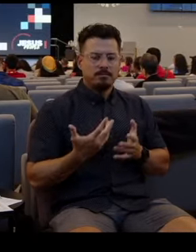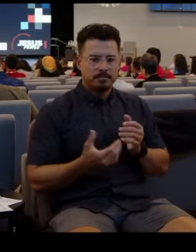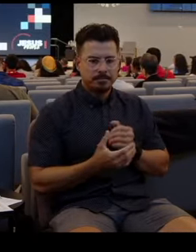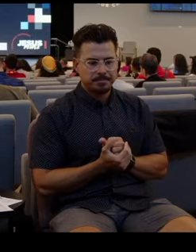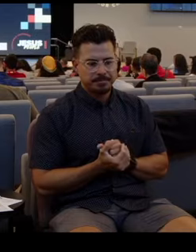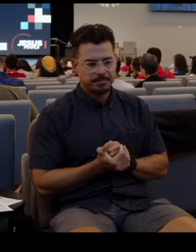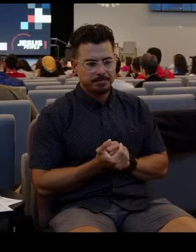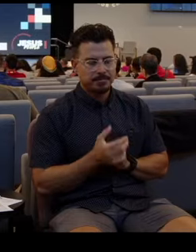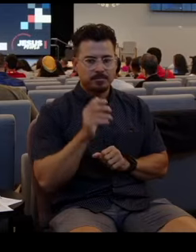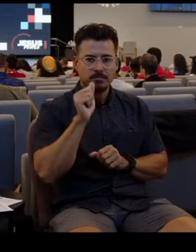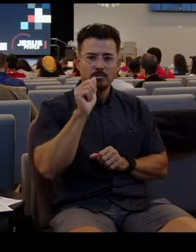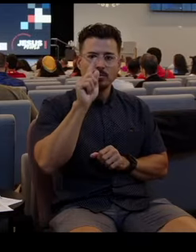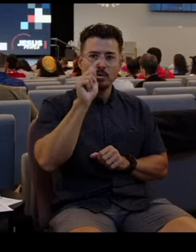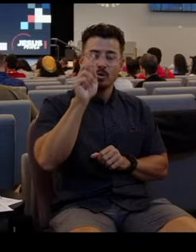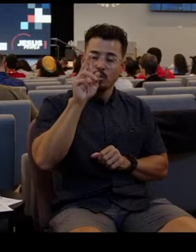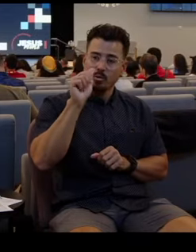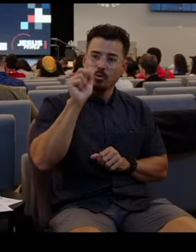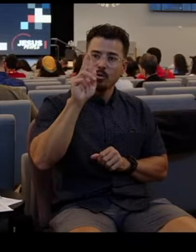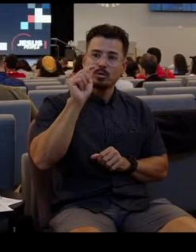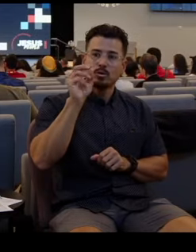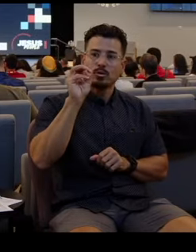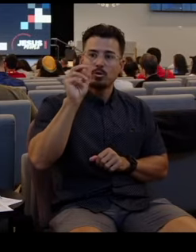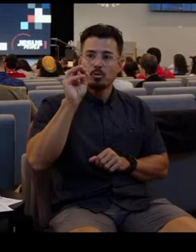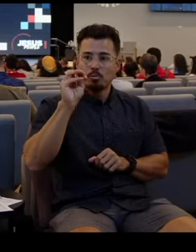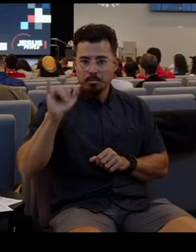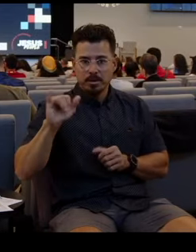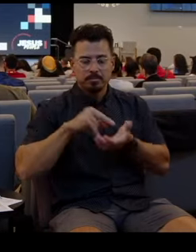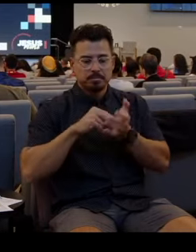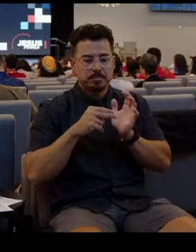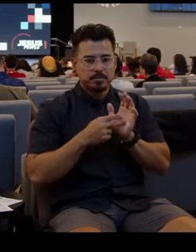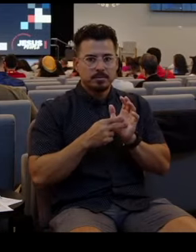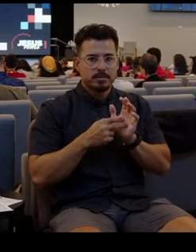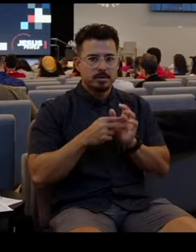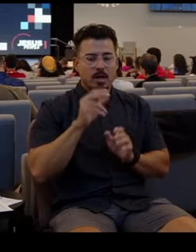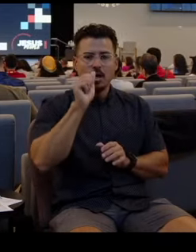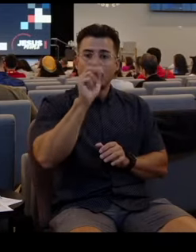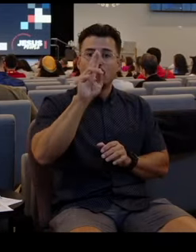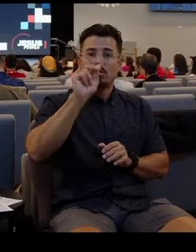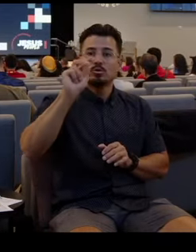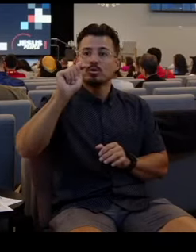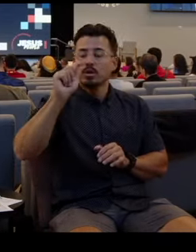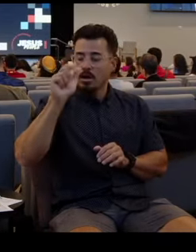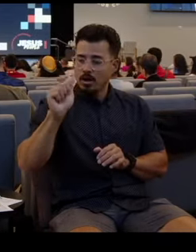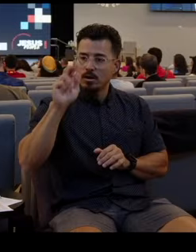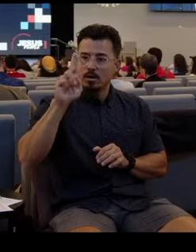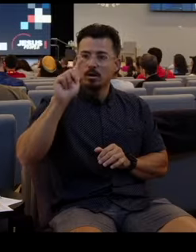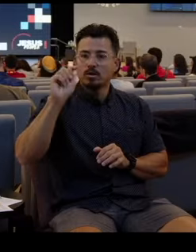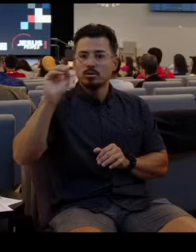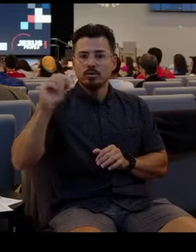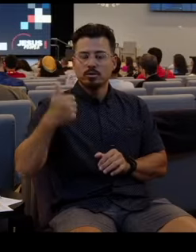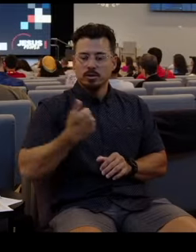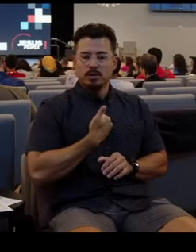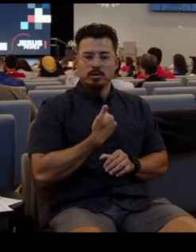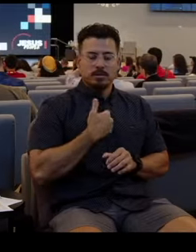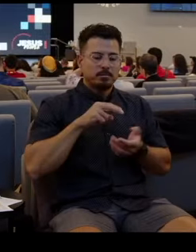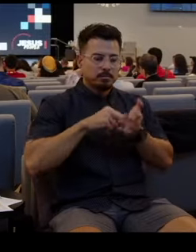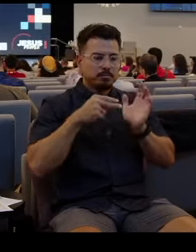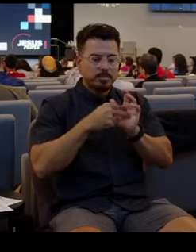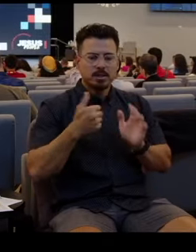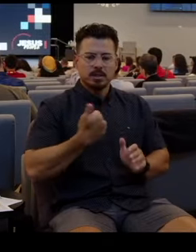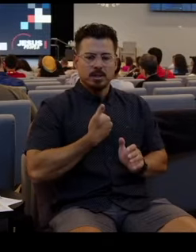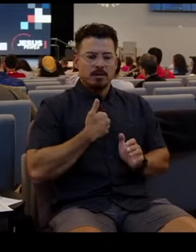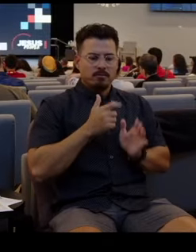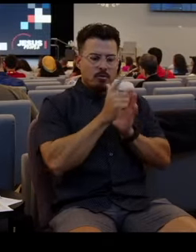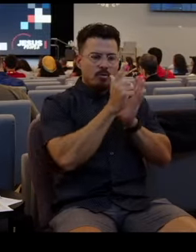And the word autonomy actually has a very simple breakdown. Auto, self, nomi is law. Self-law or self